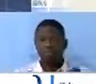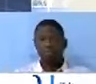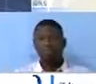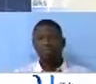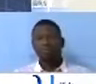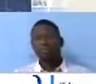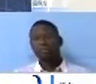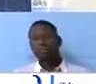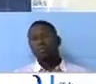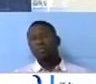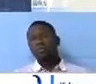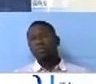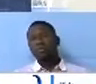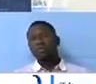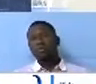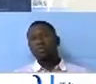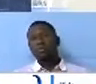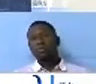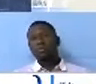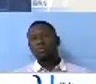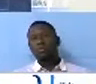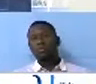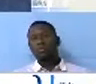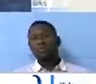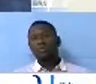Yeah. And of course